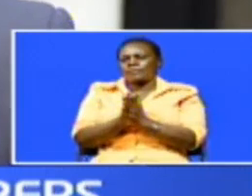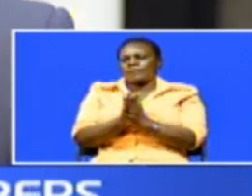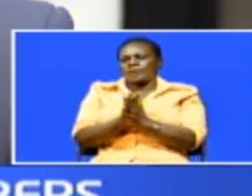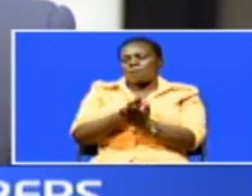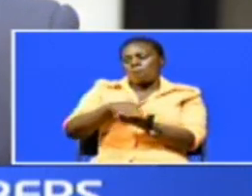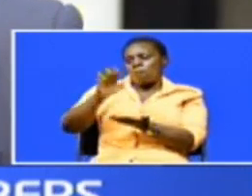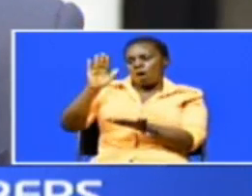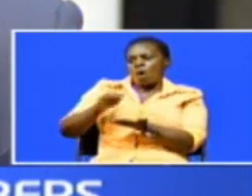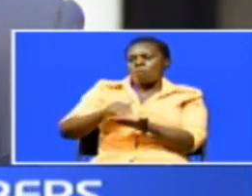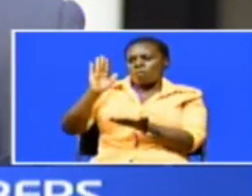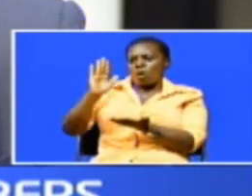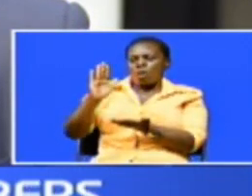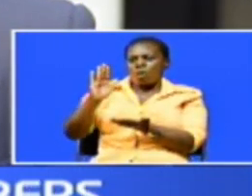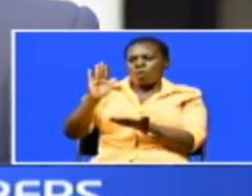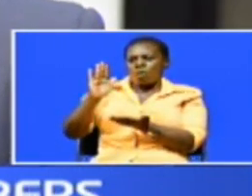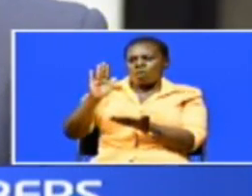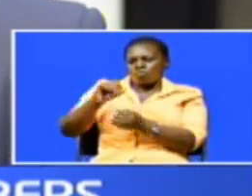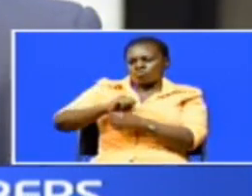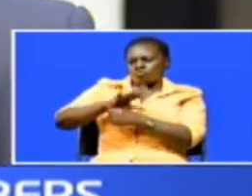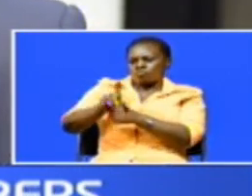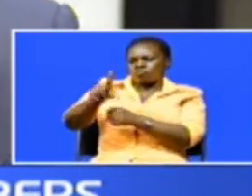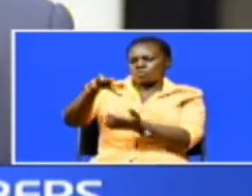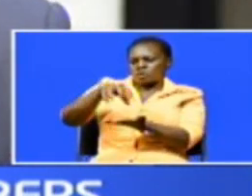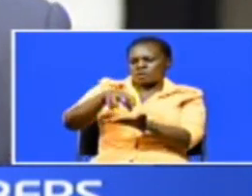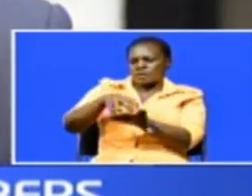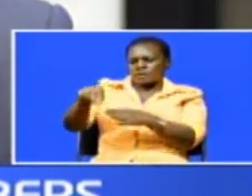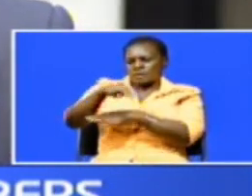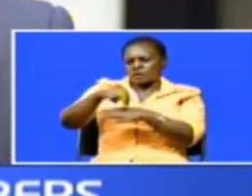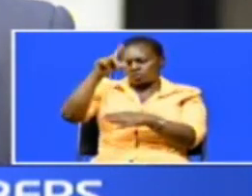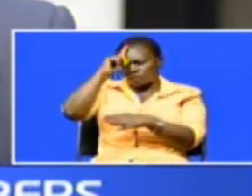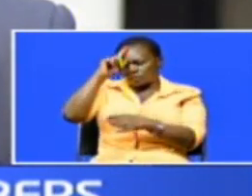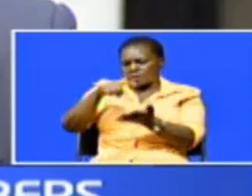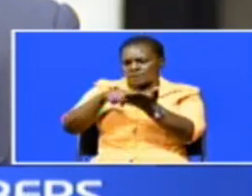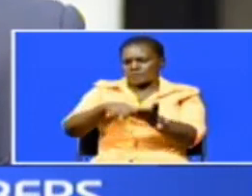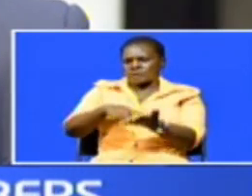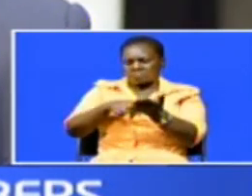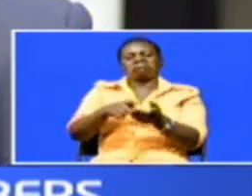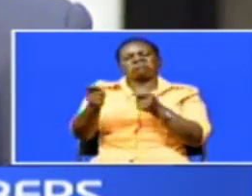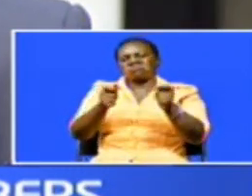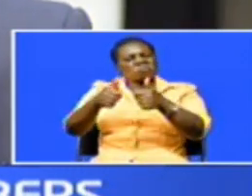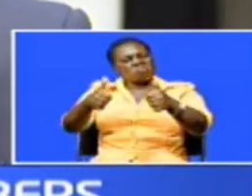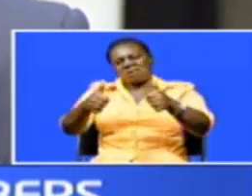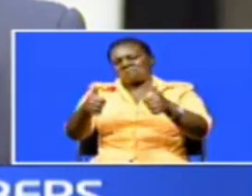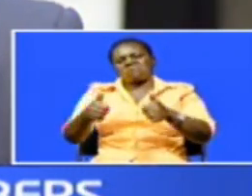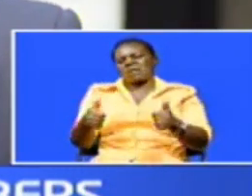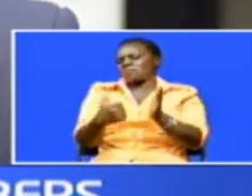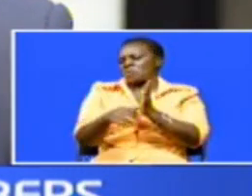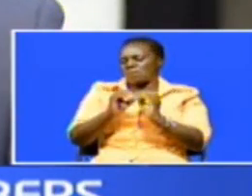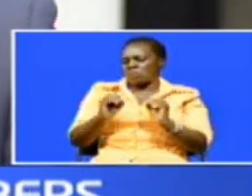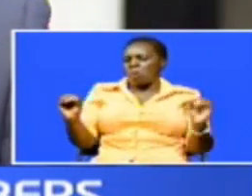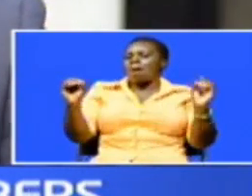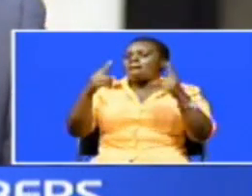with increasing numbers of COVID-19 cases, the national government insists it is in control of the situation.